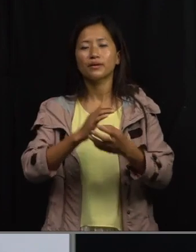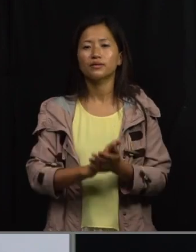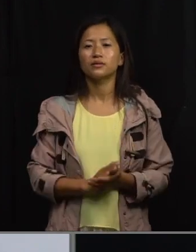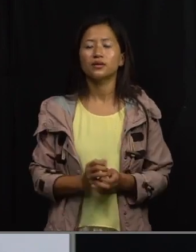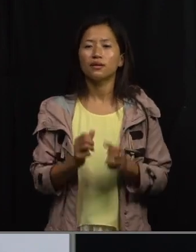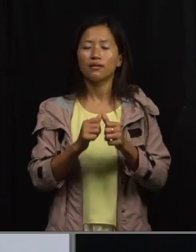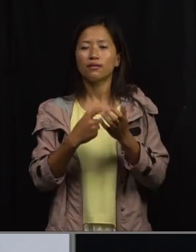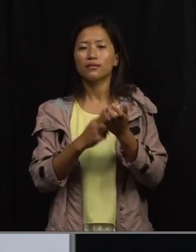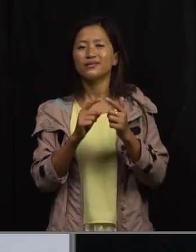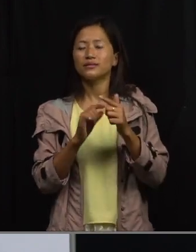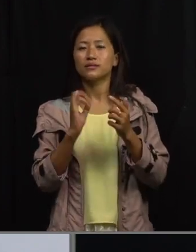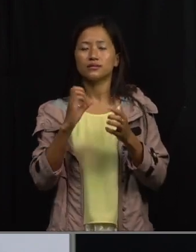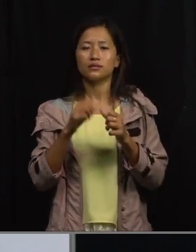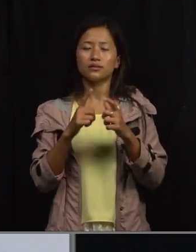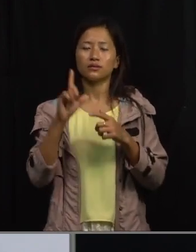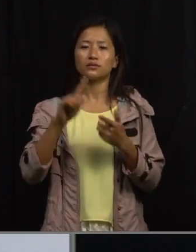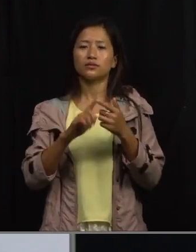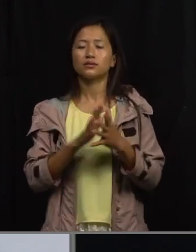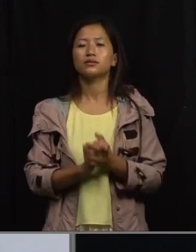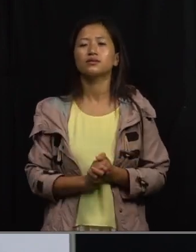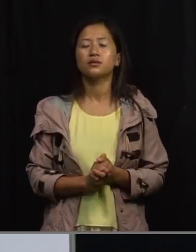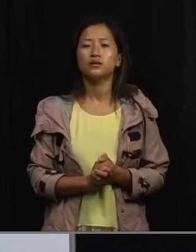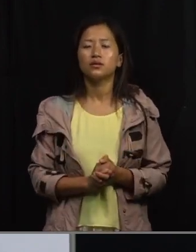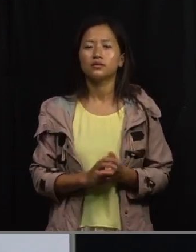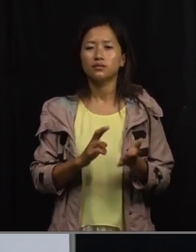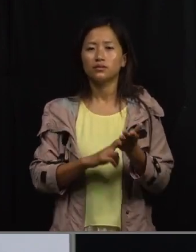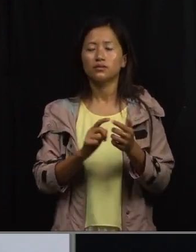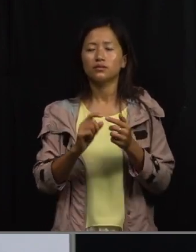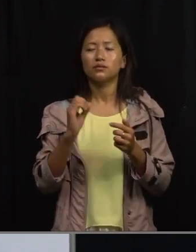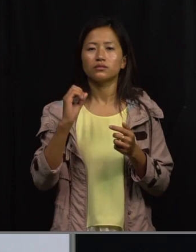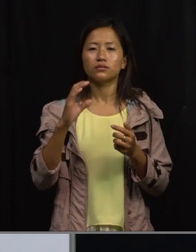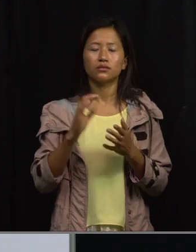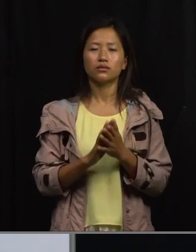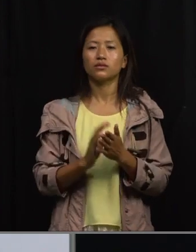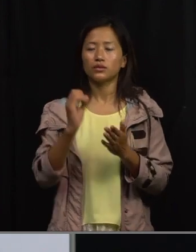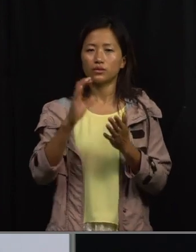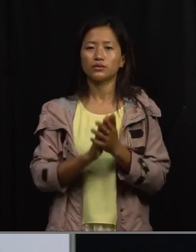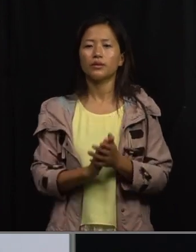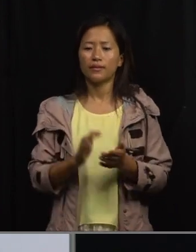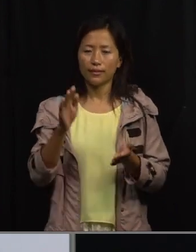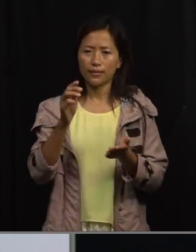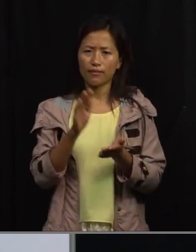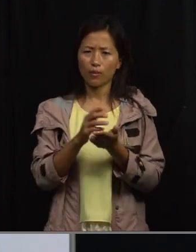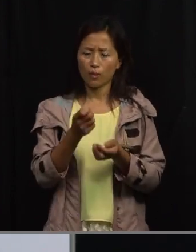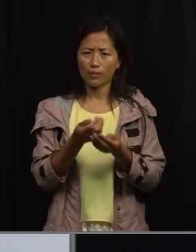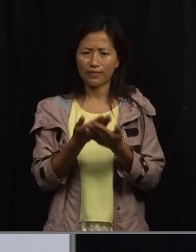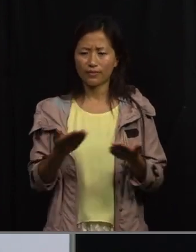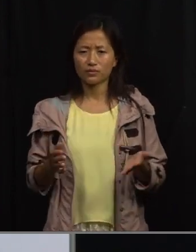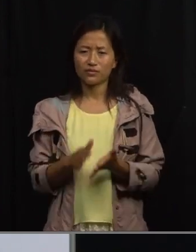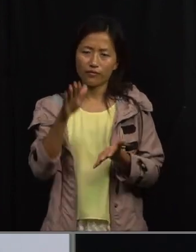But this in the Neolithic period, the productivity level was very low.